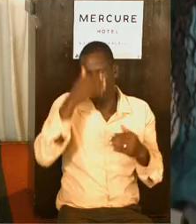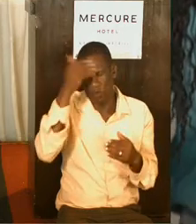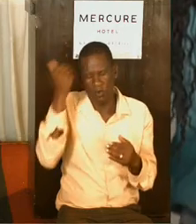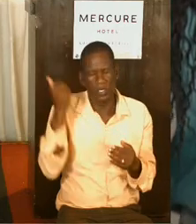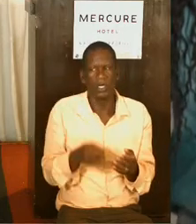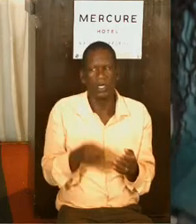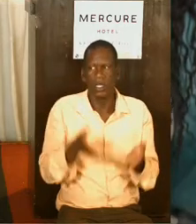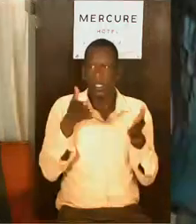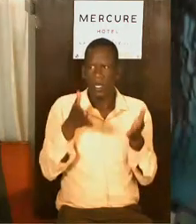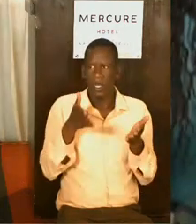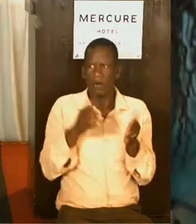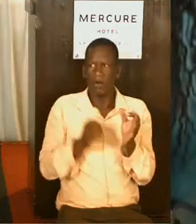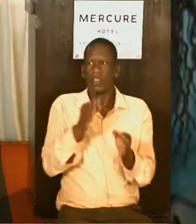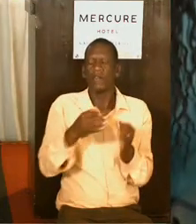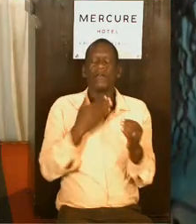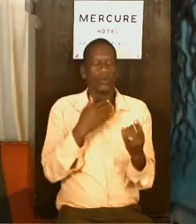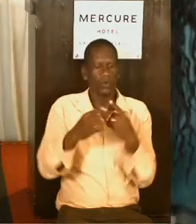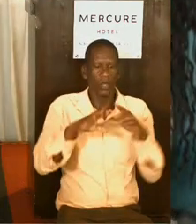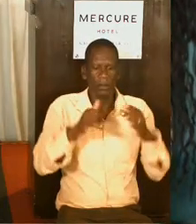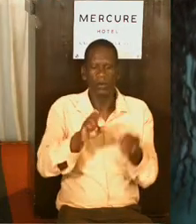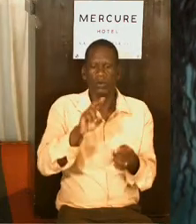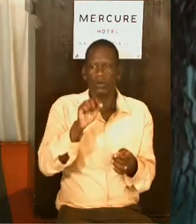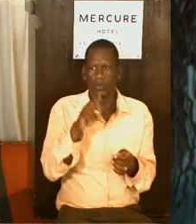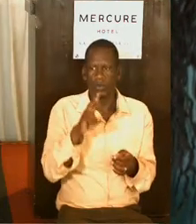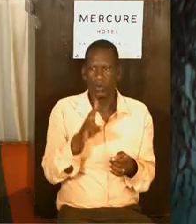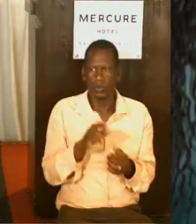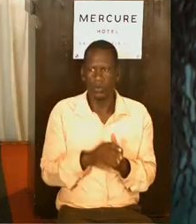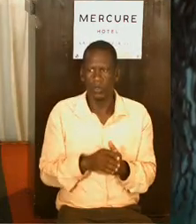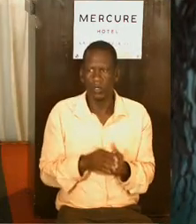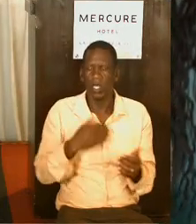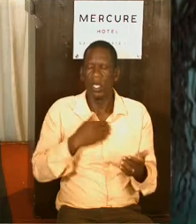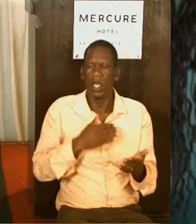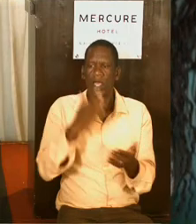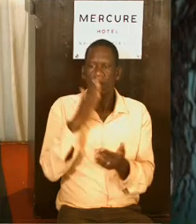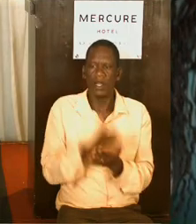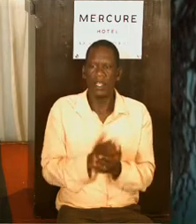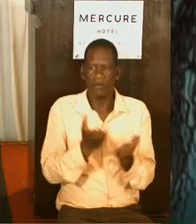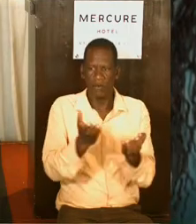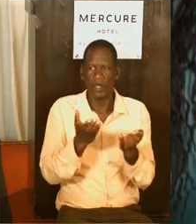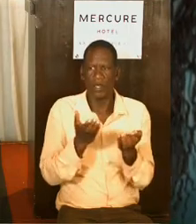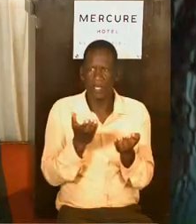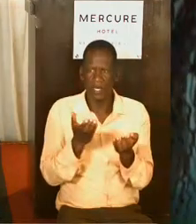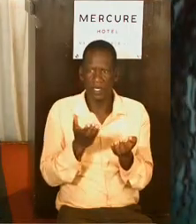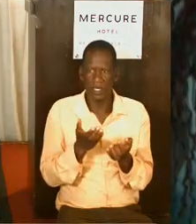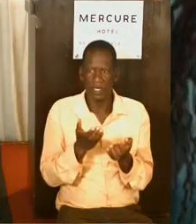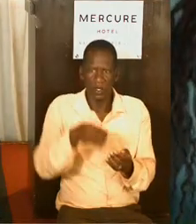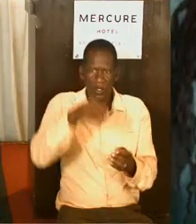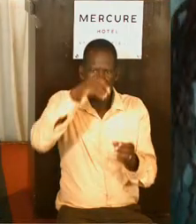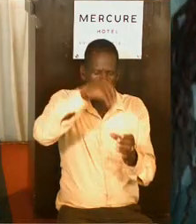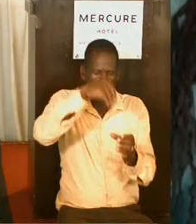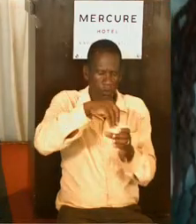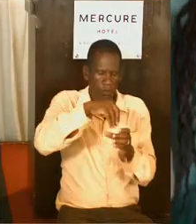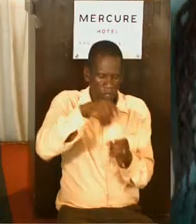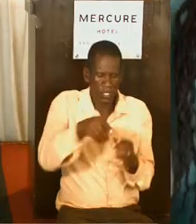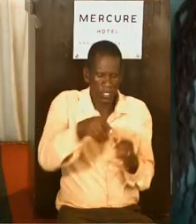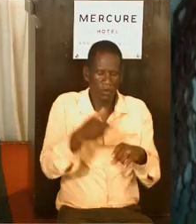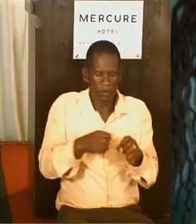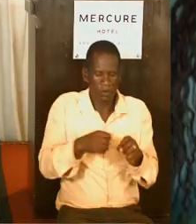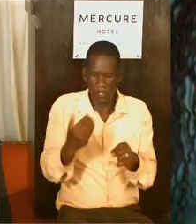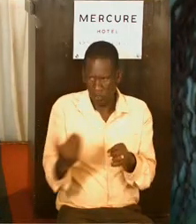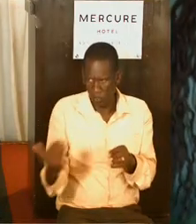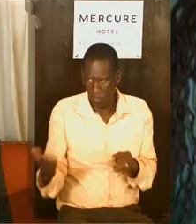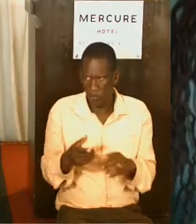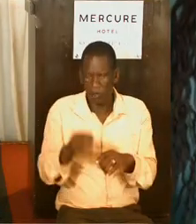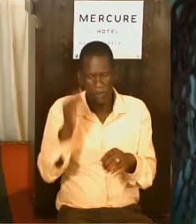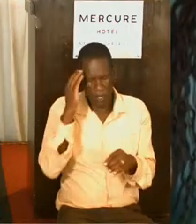and if we want to talk about utu I believe we need to inculcate this from childhood from the education